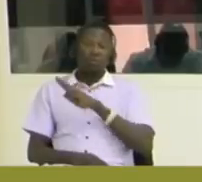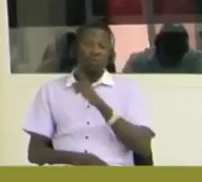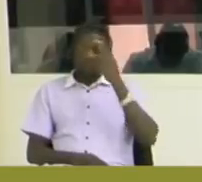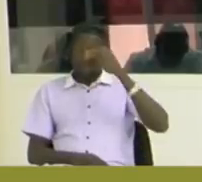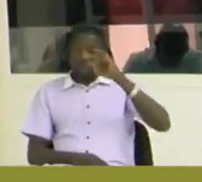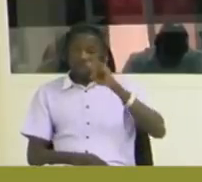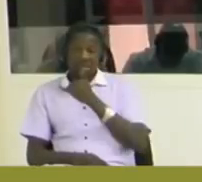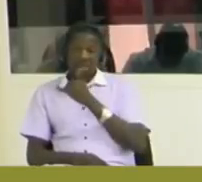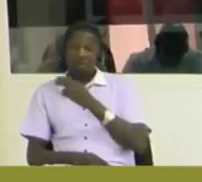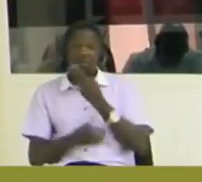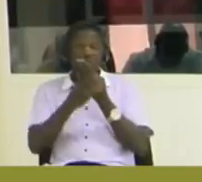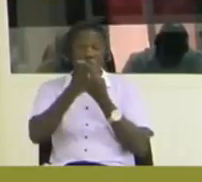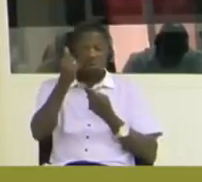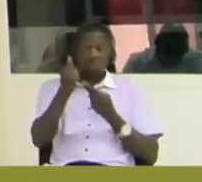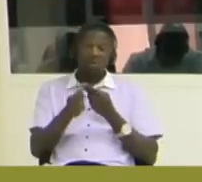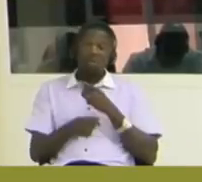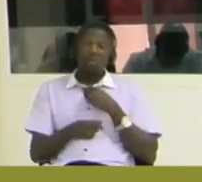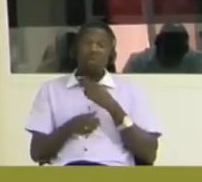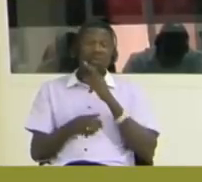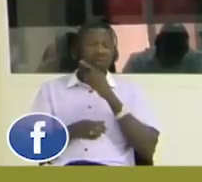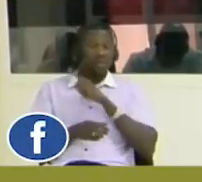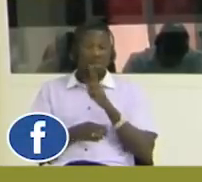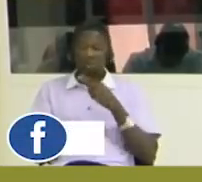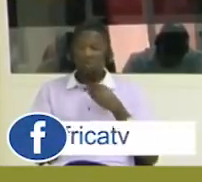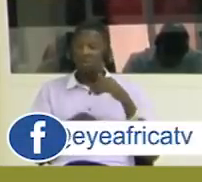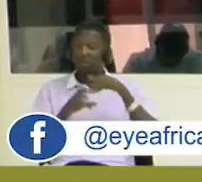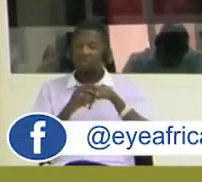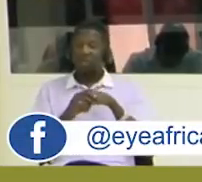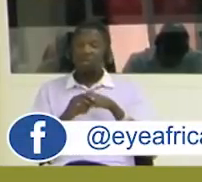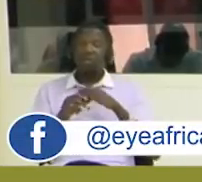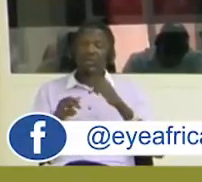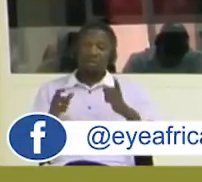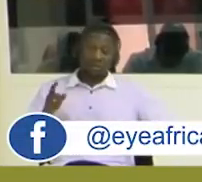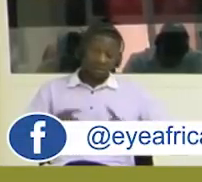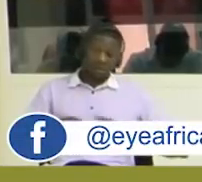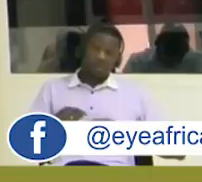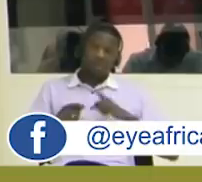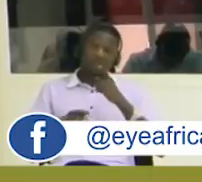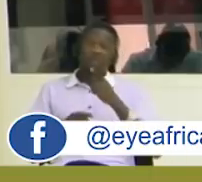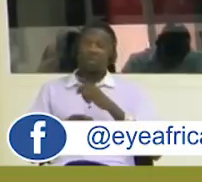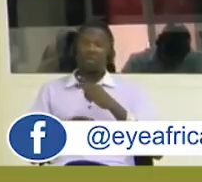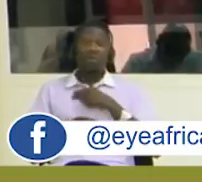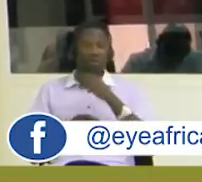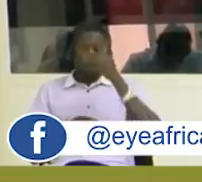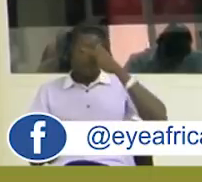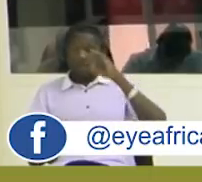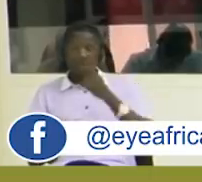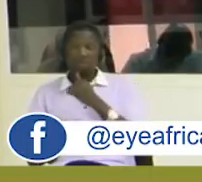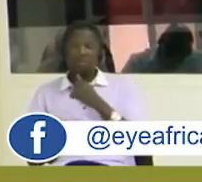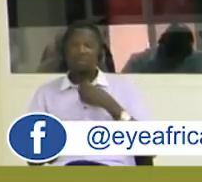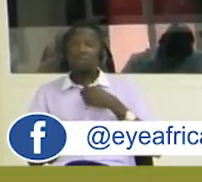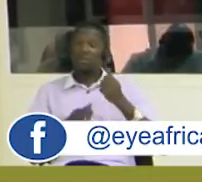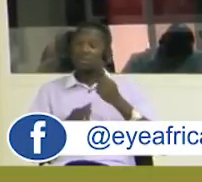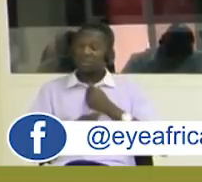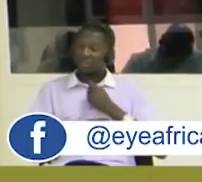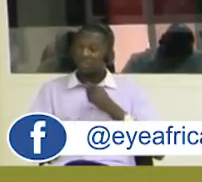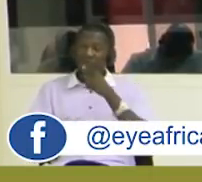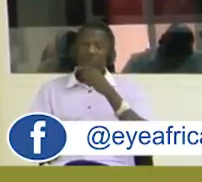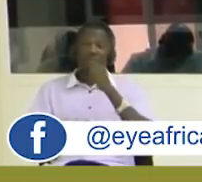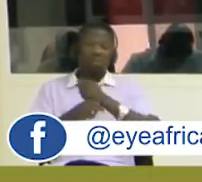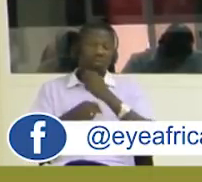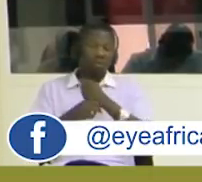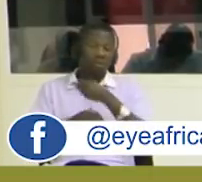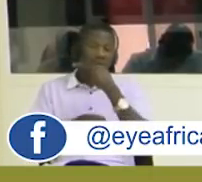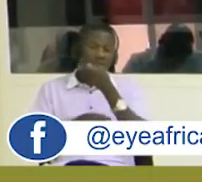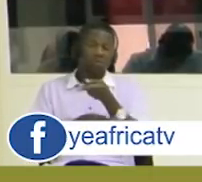the allegation of jealousy and envy, and you dispute the allegation of threats you have made